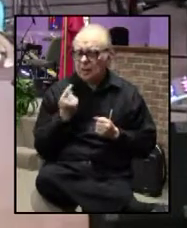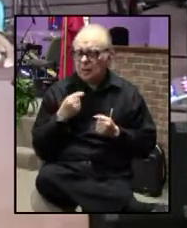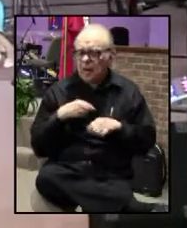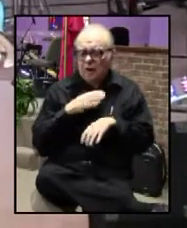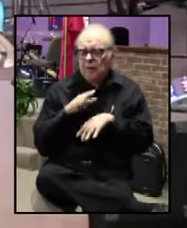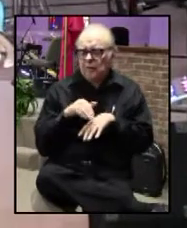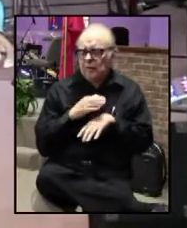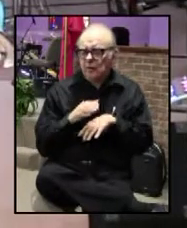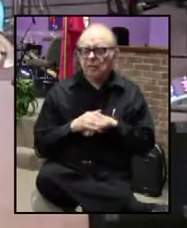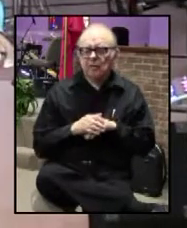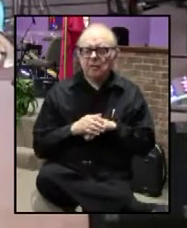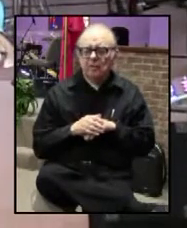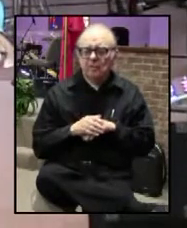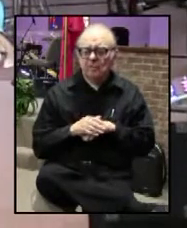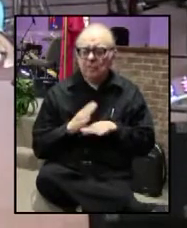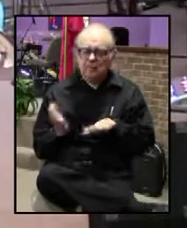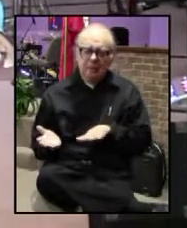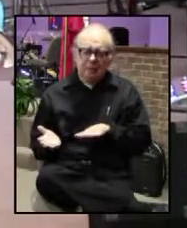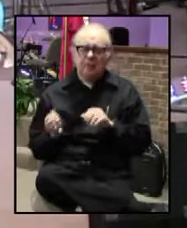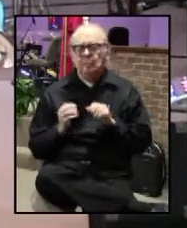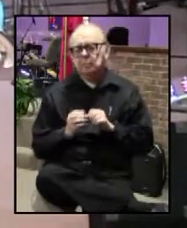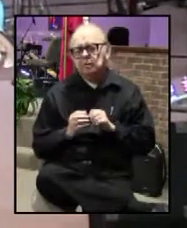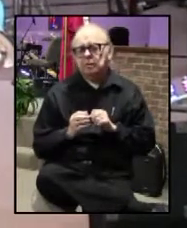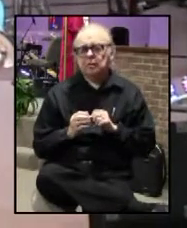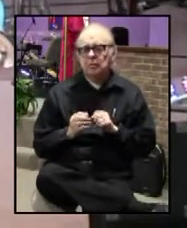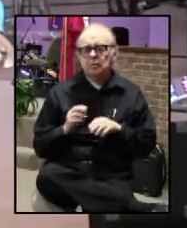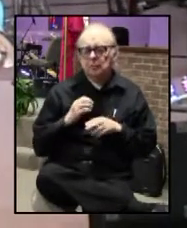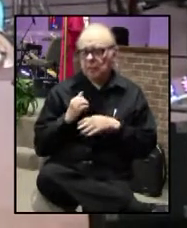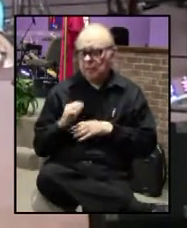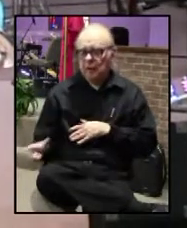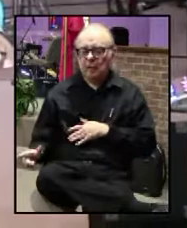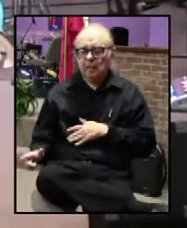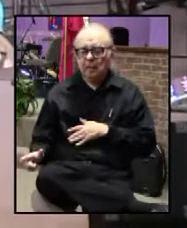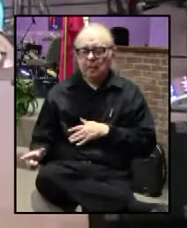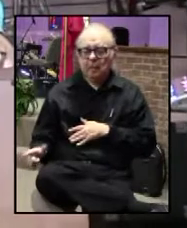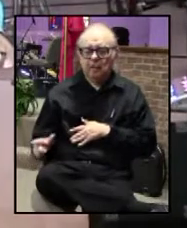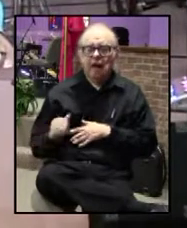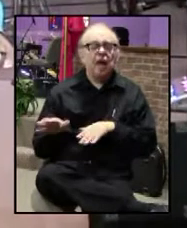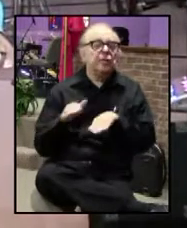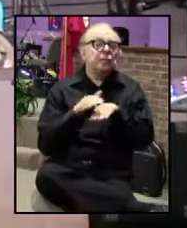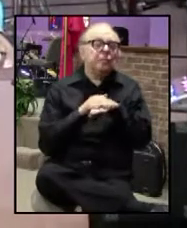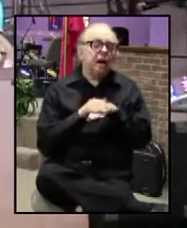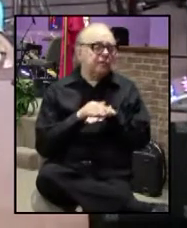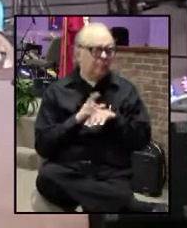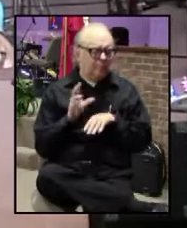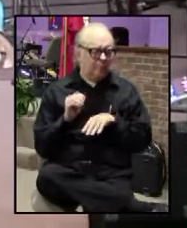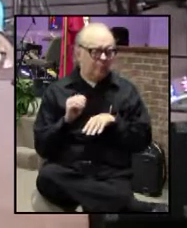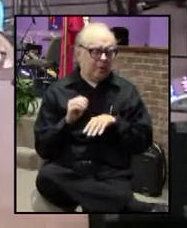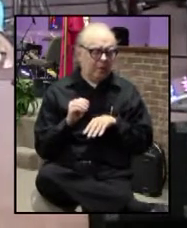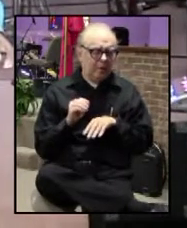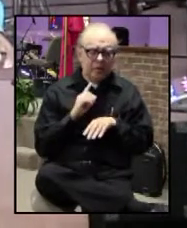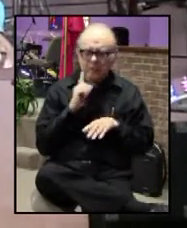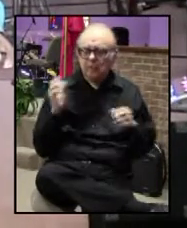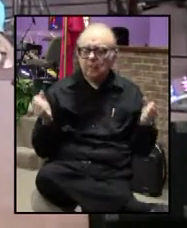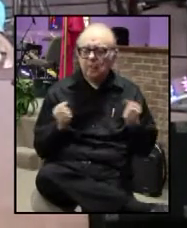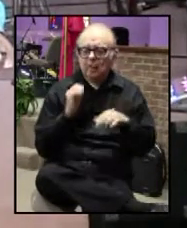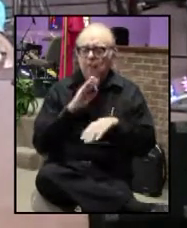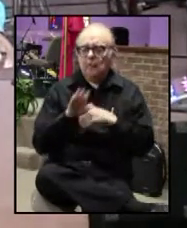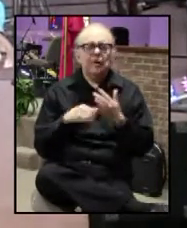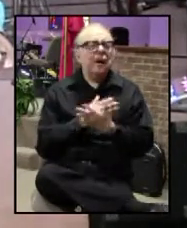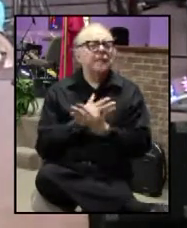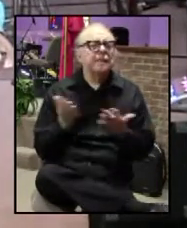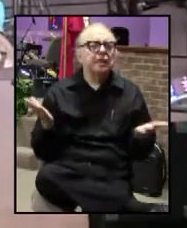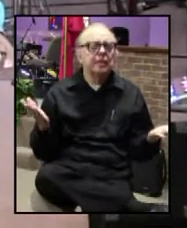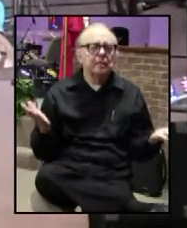over death, hell, and the grave. He was triumphant over